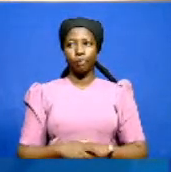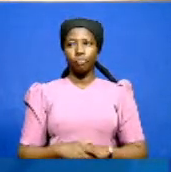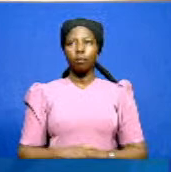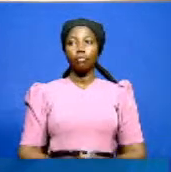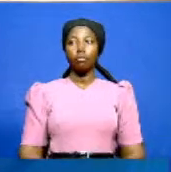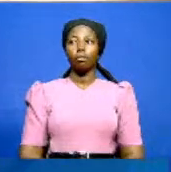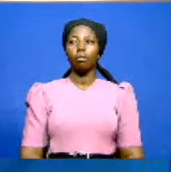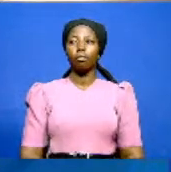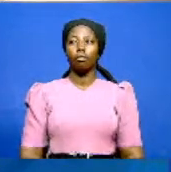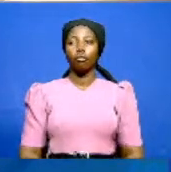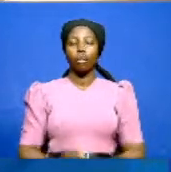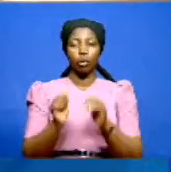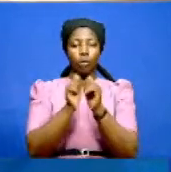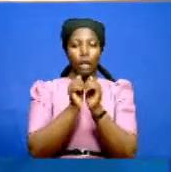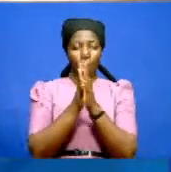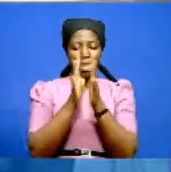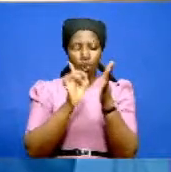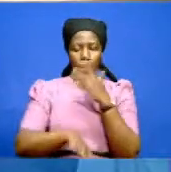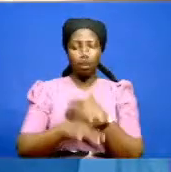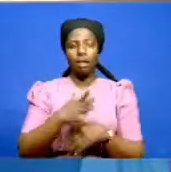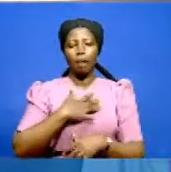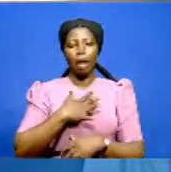Together with what my brother said,